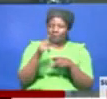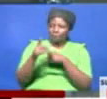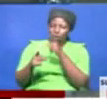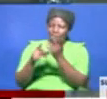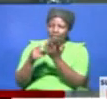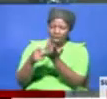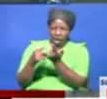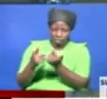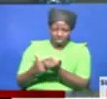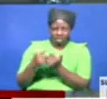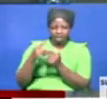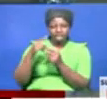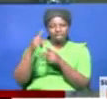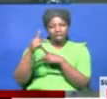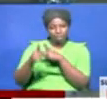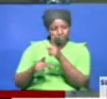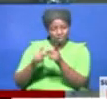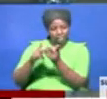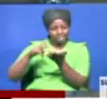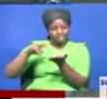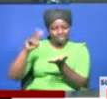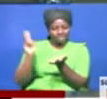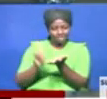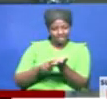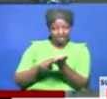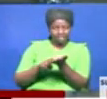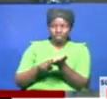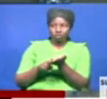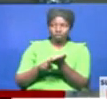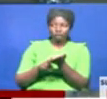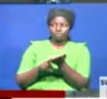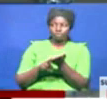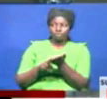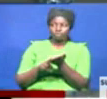of verification.